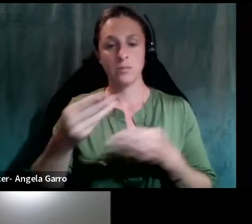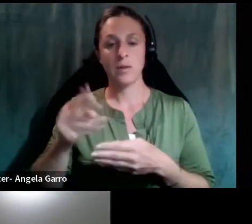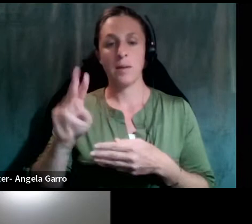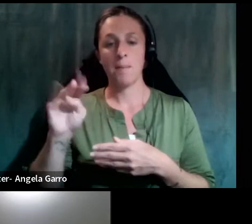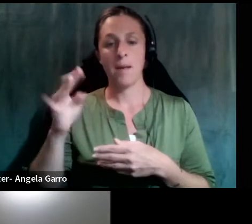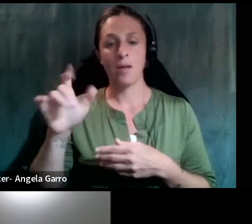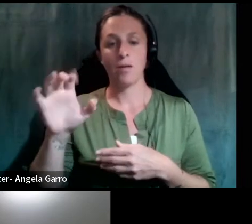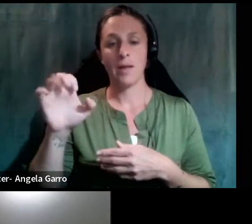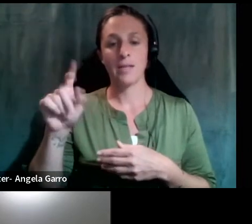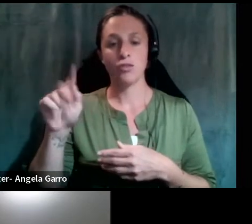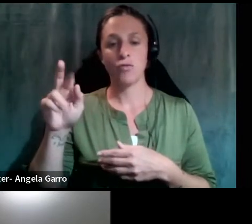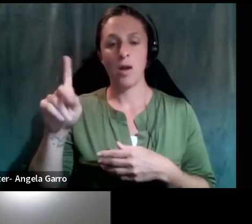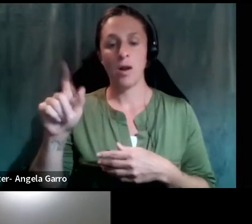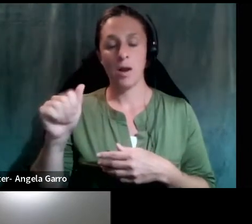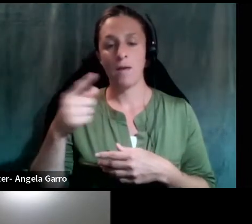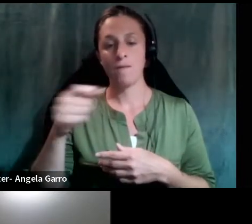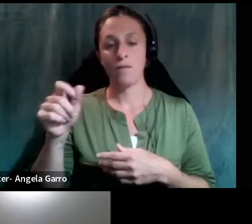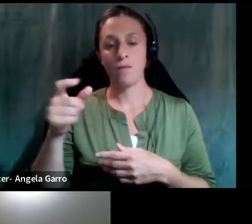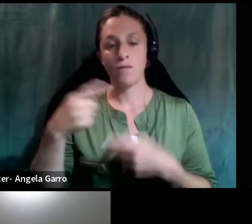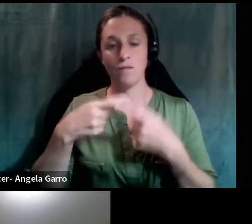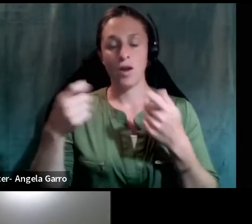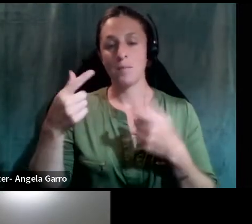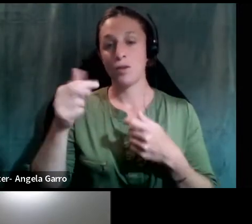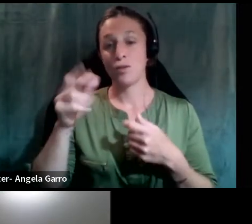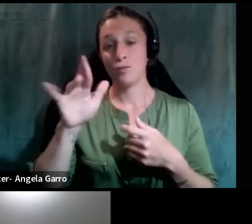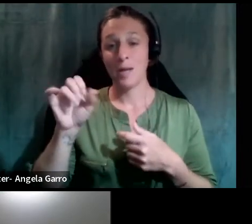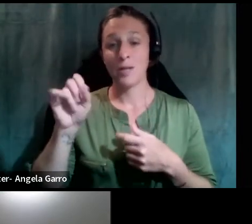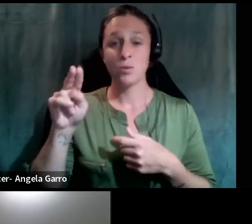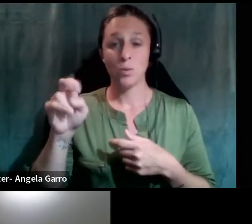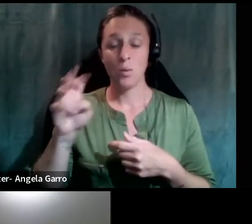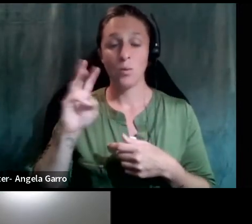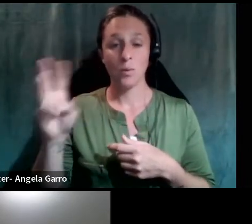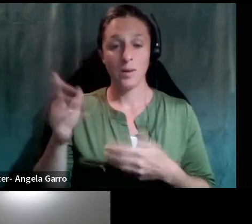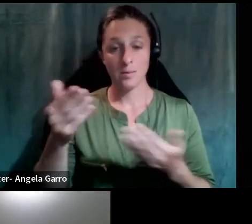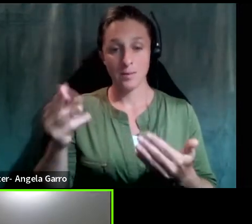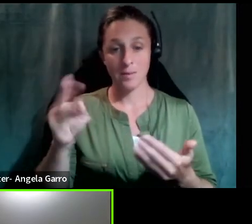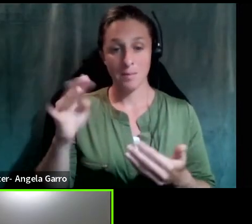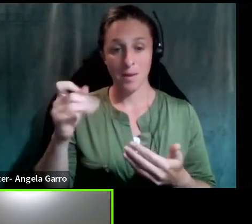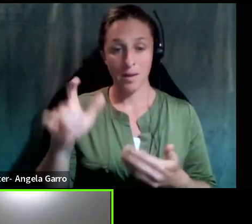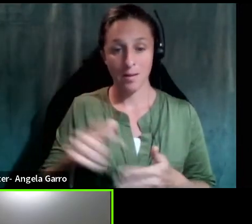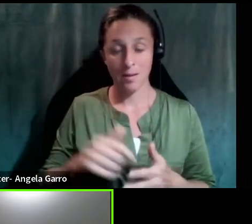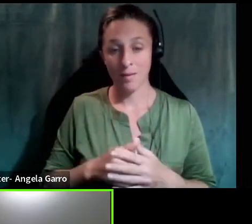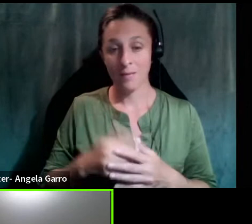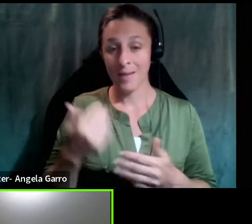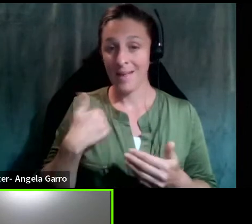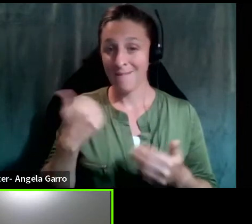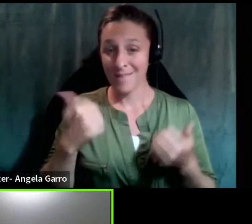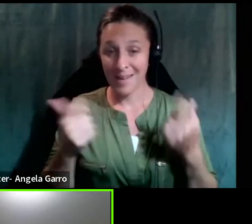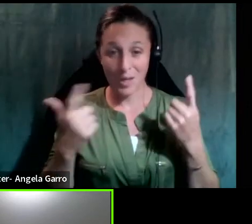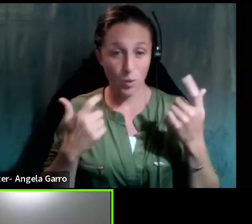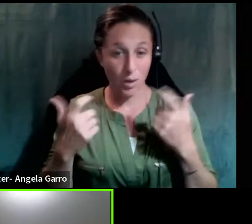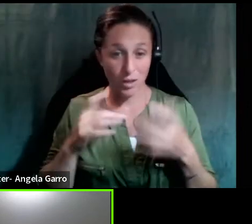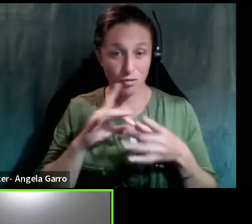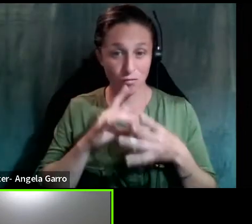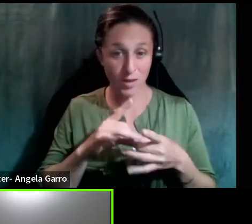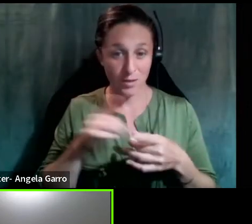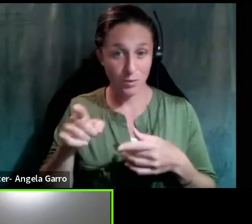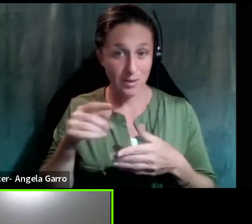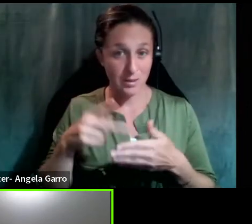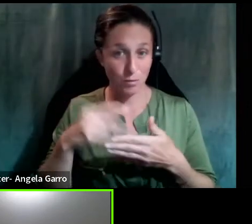West. Okay. Michael. Are there any questions related to that